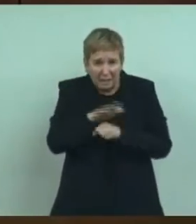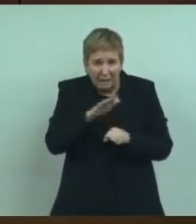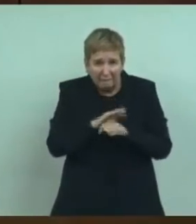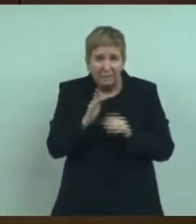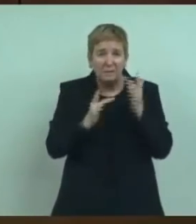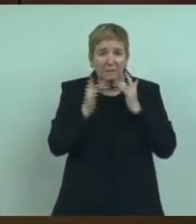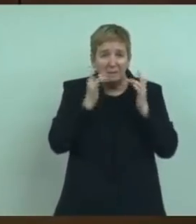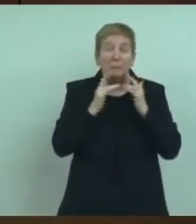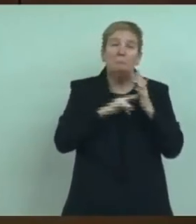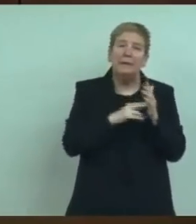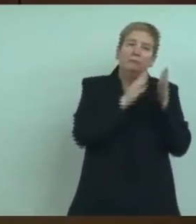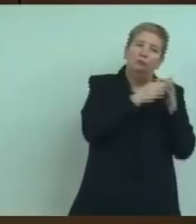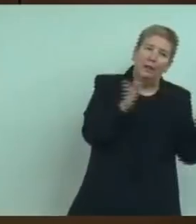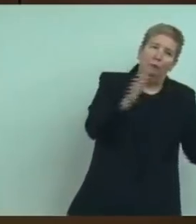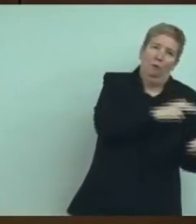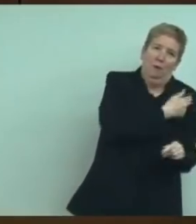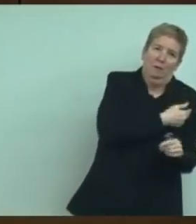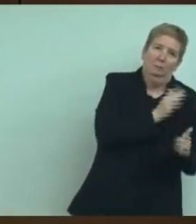general hospital beds, and